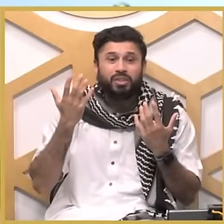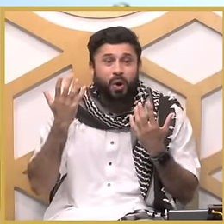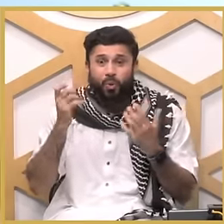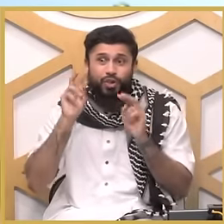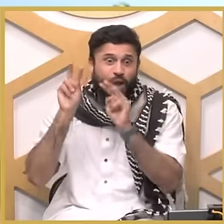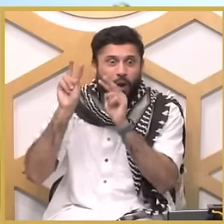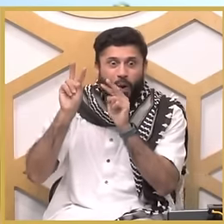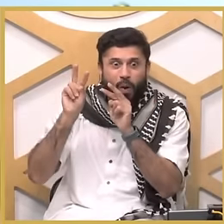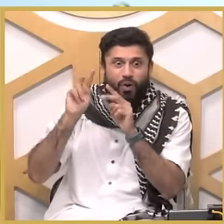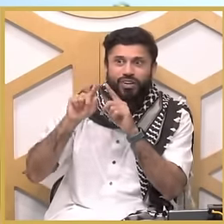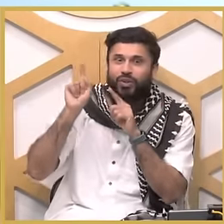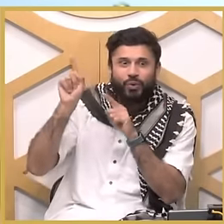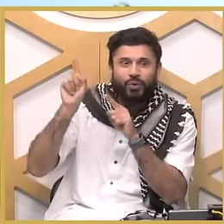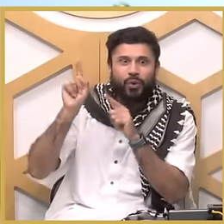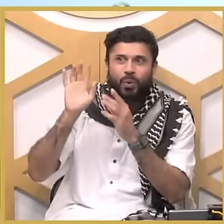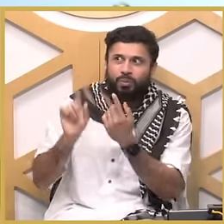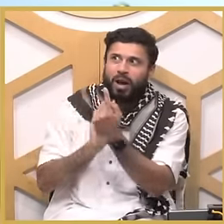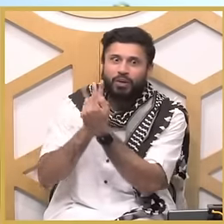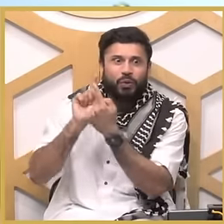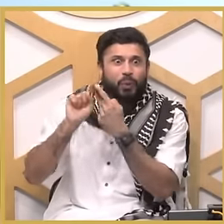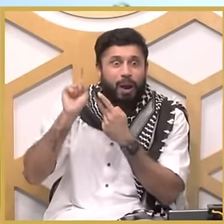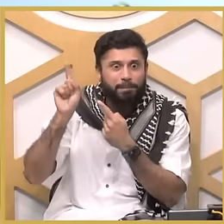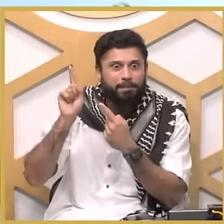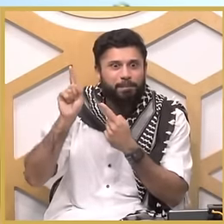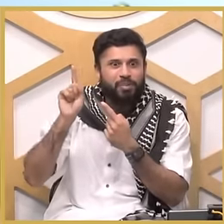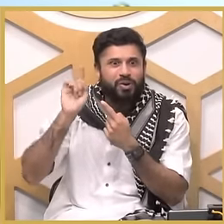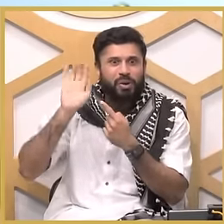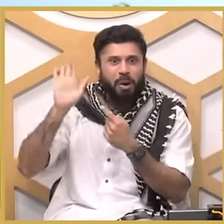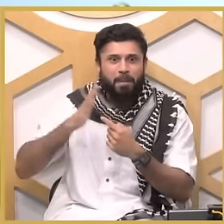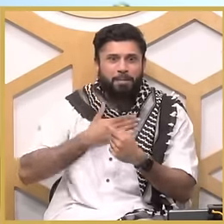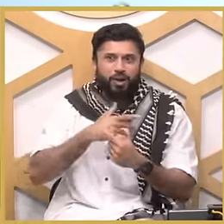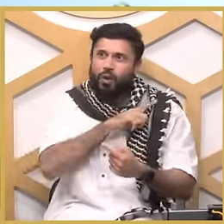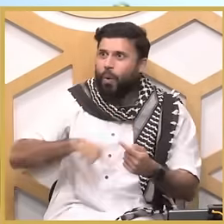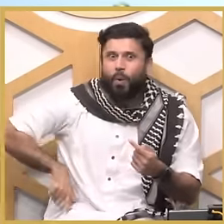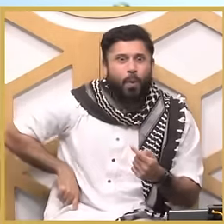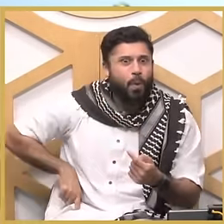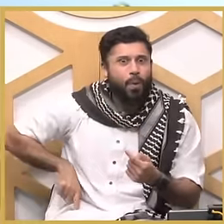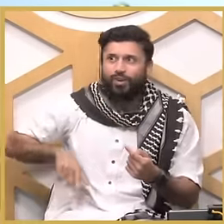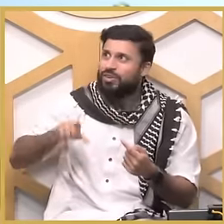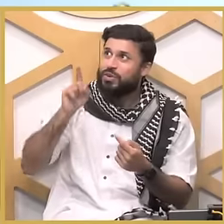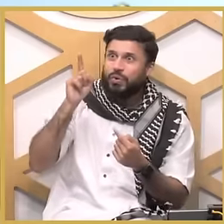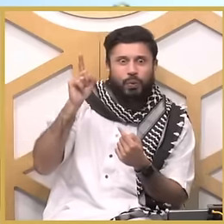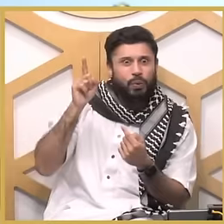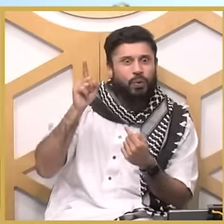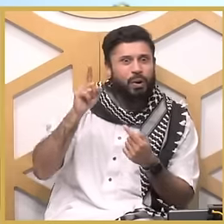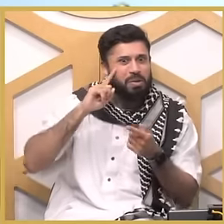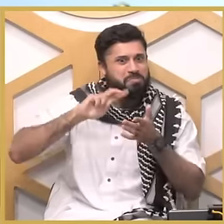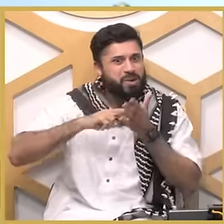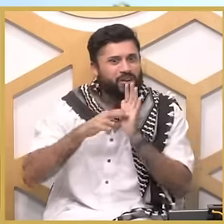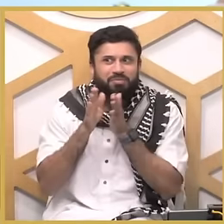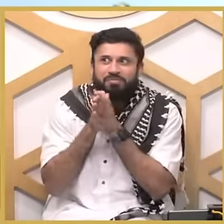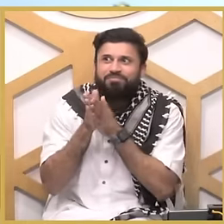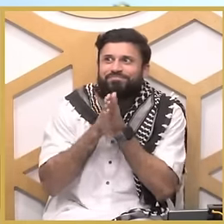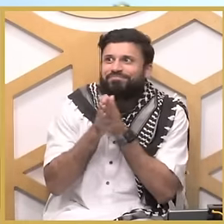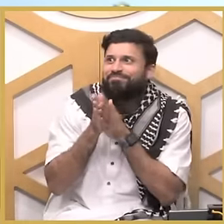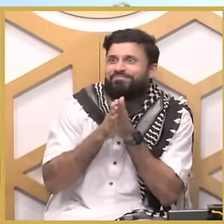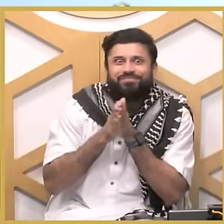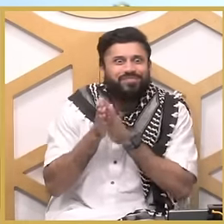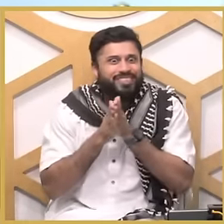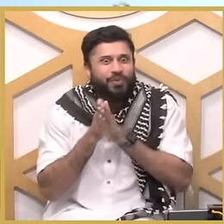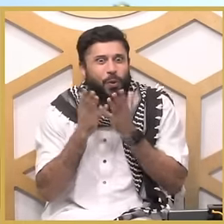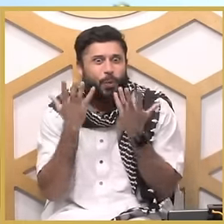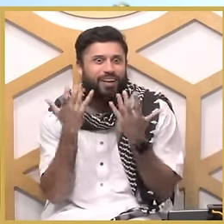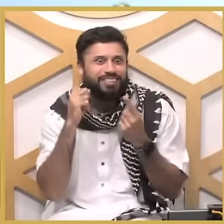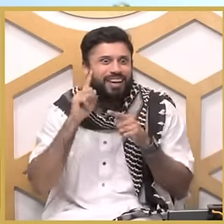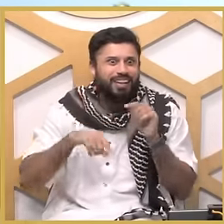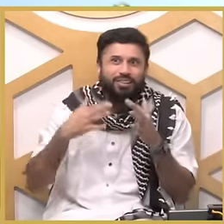Go back to your Lord as a Rabb that you can't wait to be reunited with, not as a master who brings